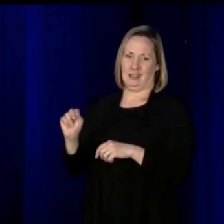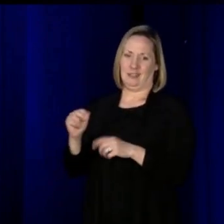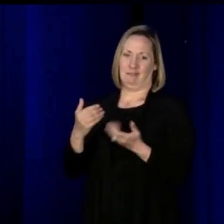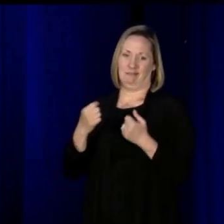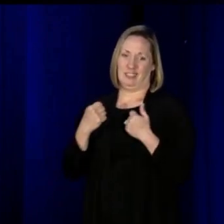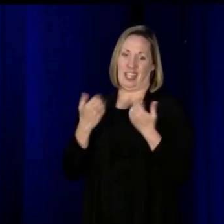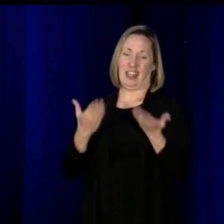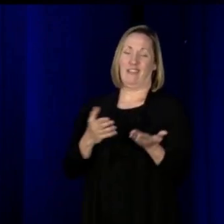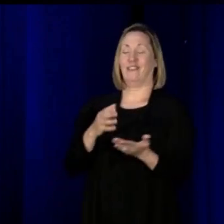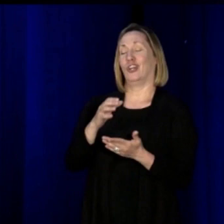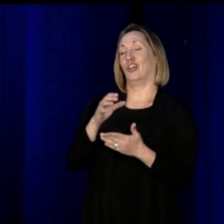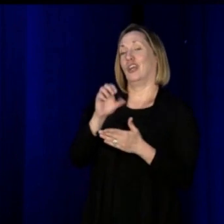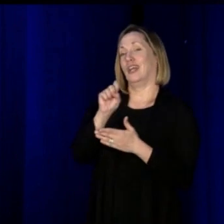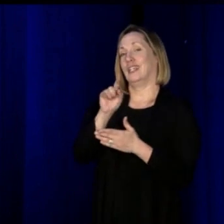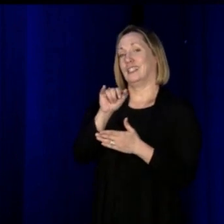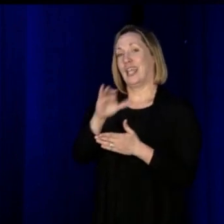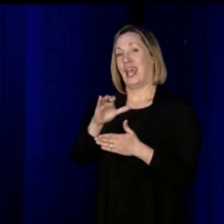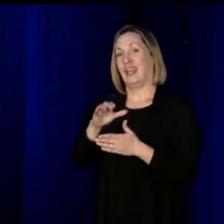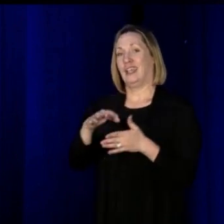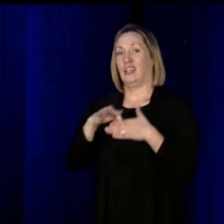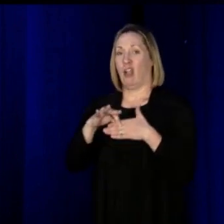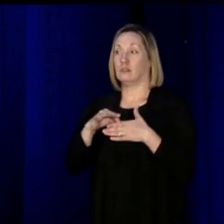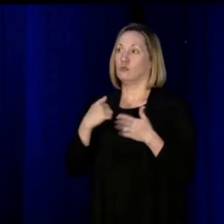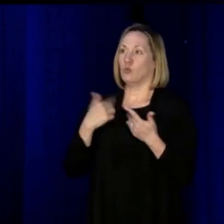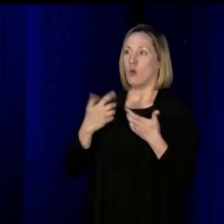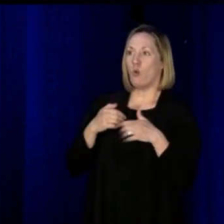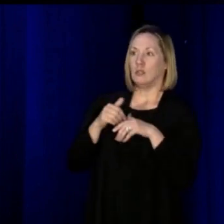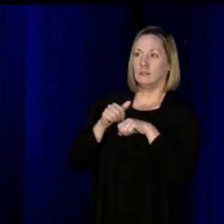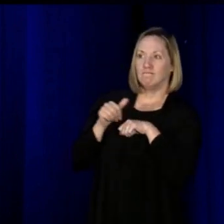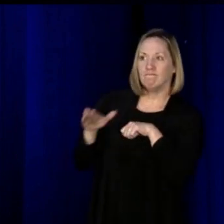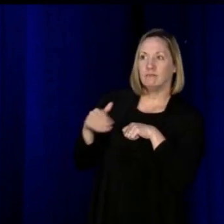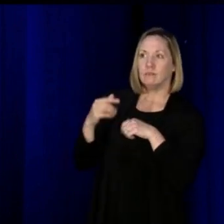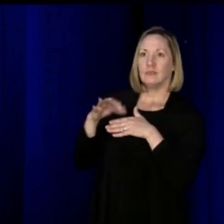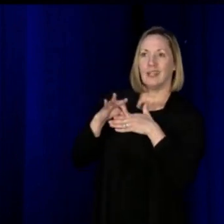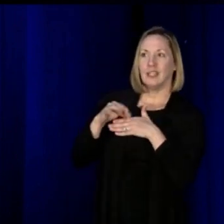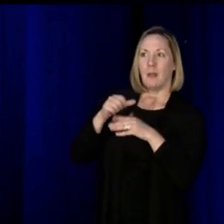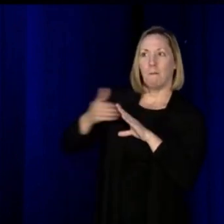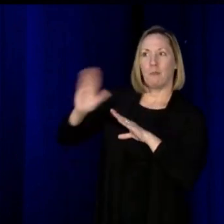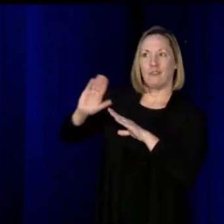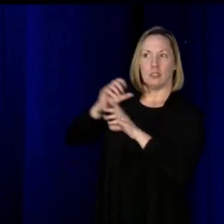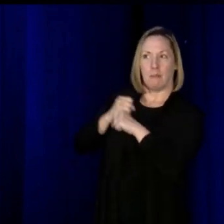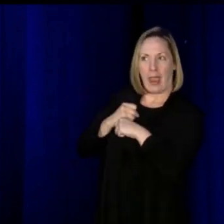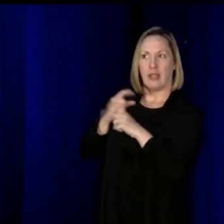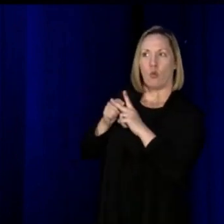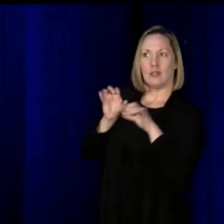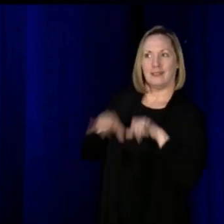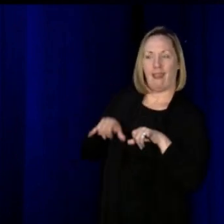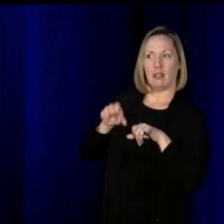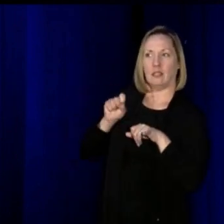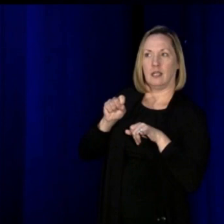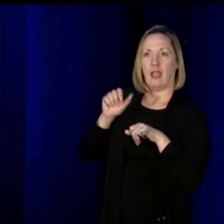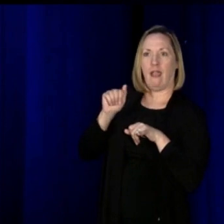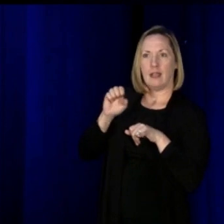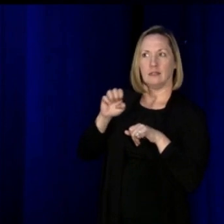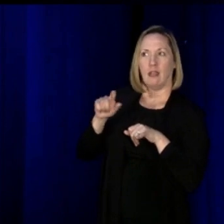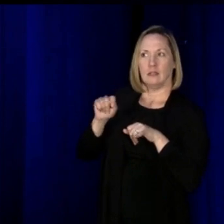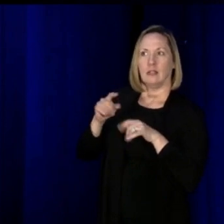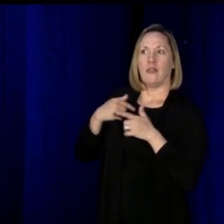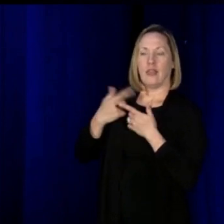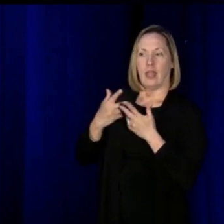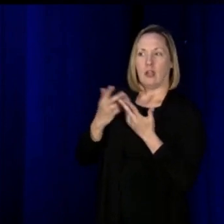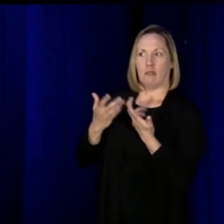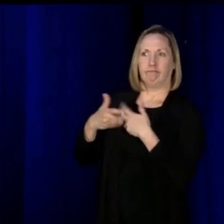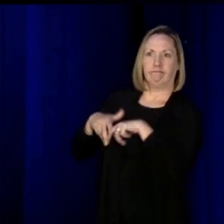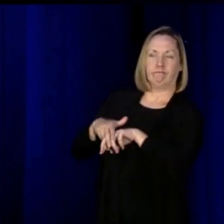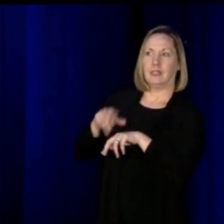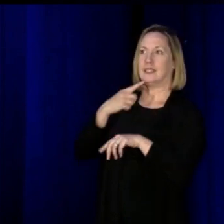what happens when I want to deliver content that was not previously generated, or the static assets that are conforming, let's say,